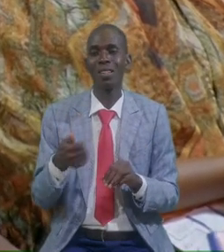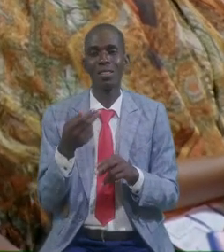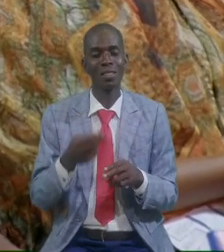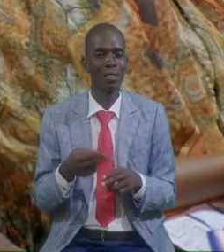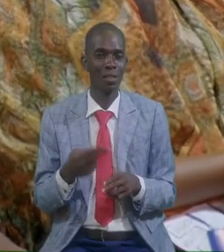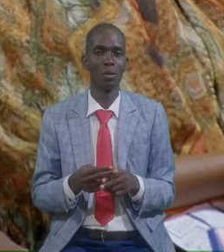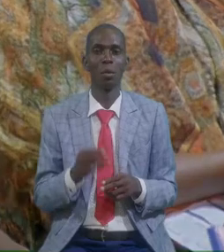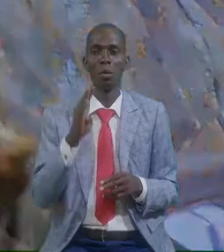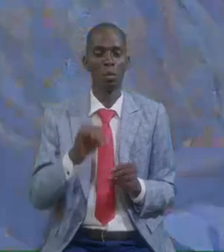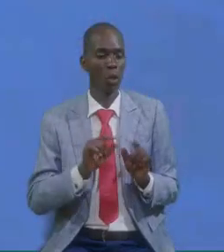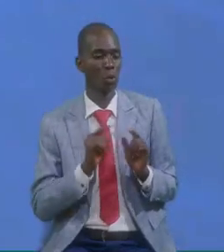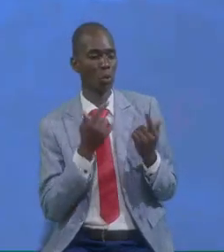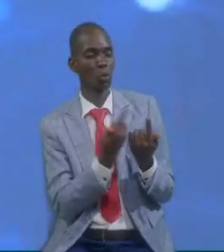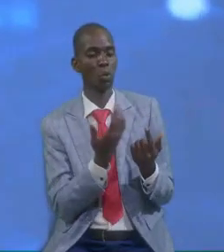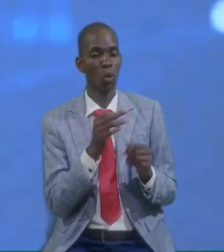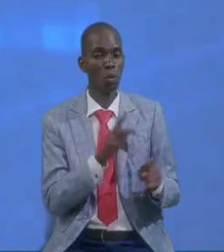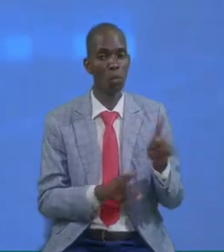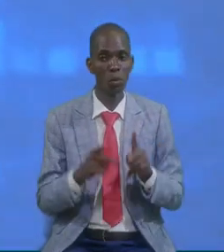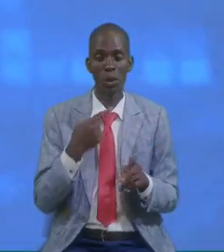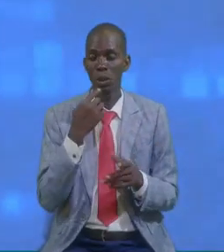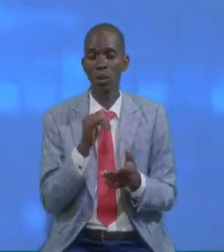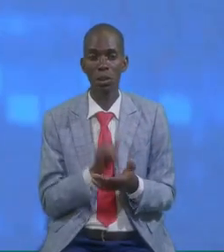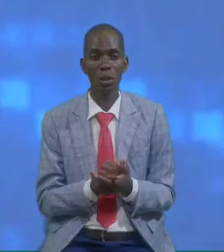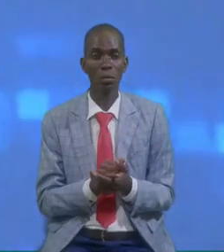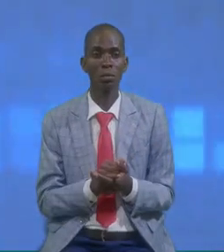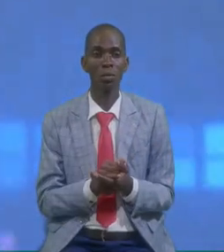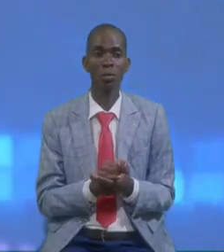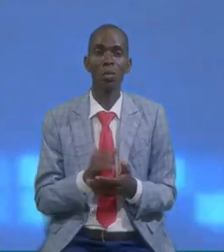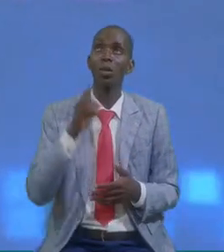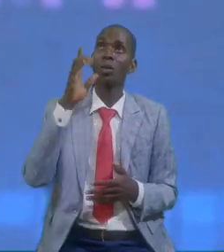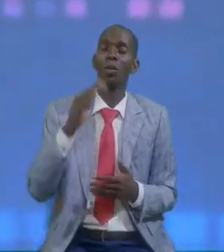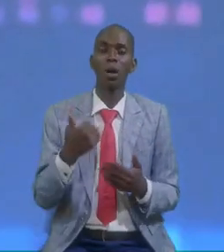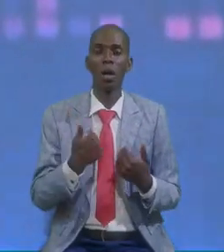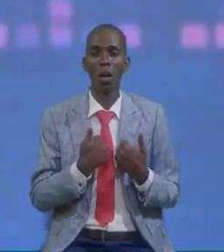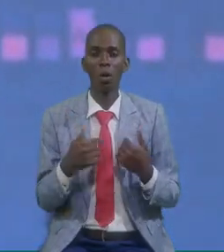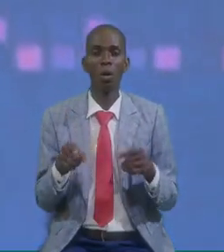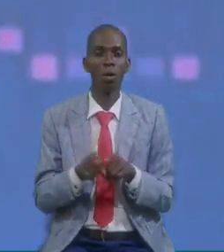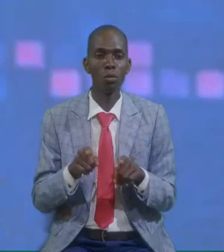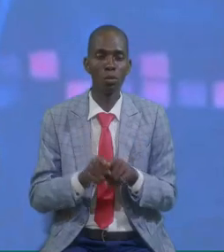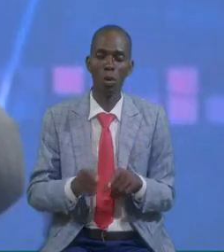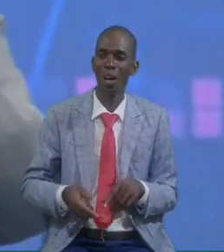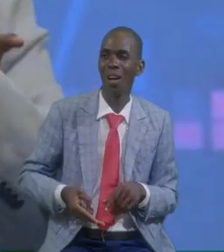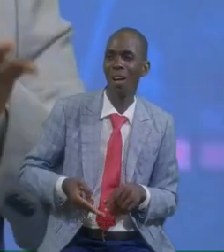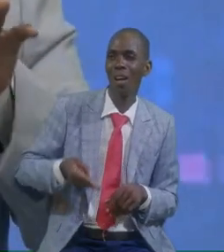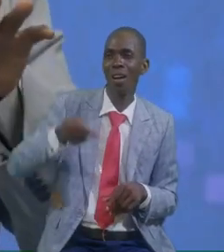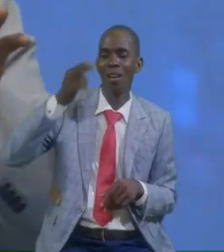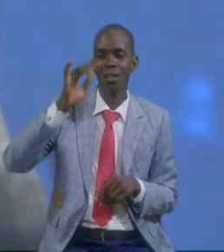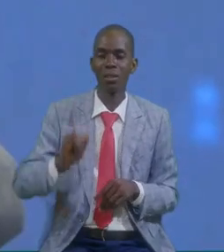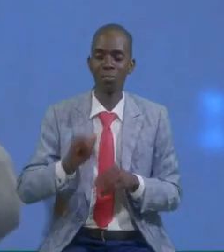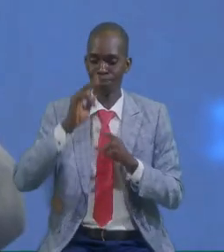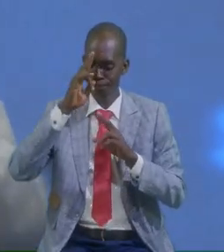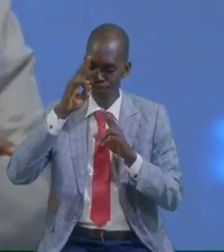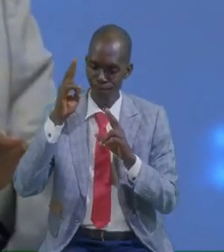of people, it says, wherefore God has also highly exalted him and